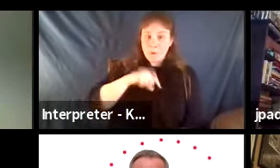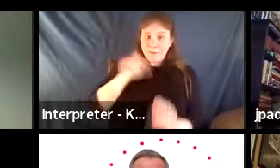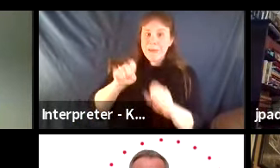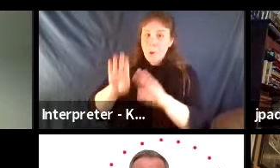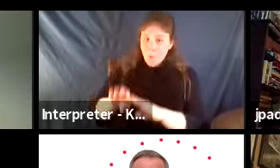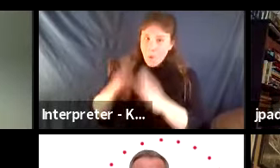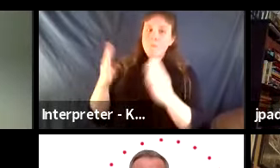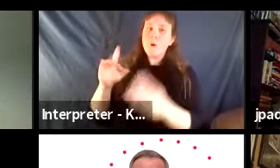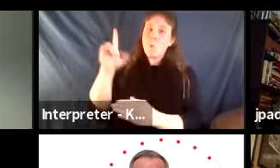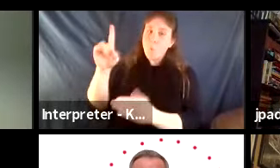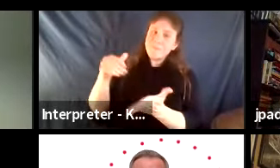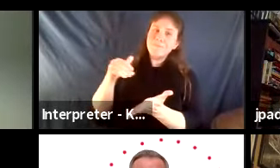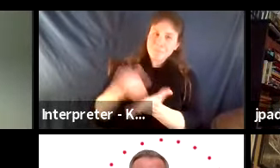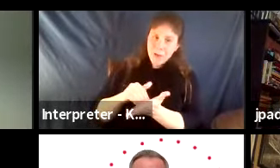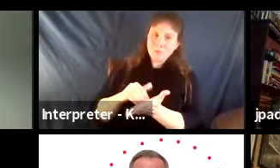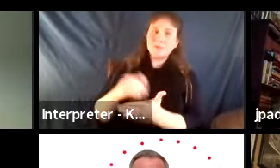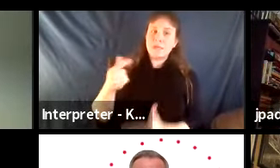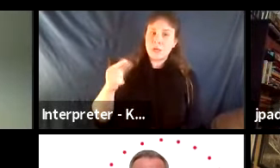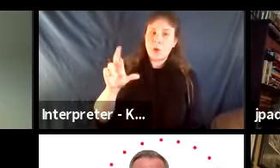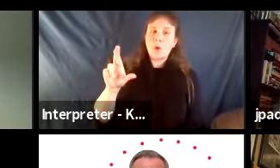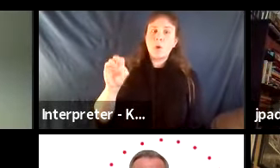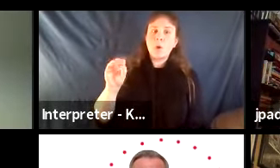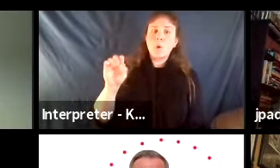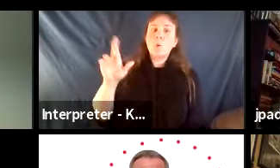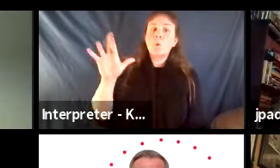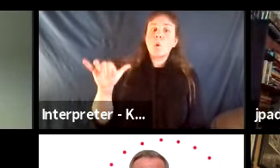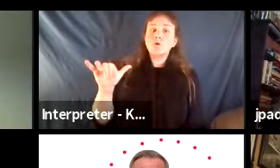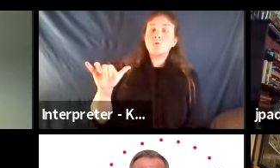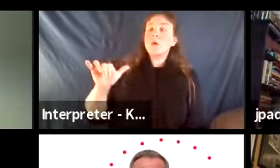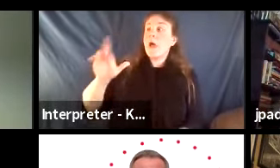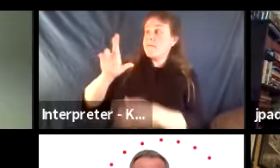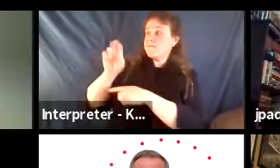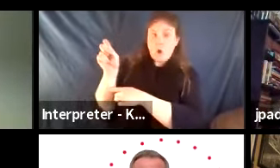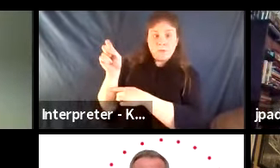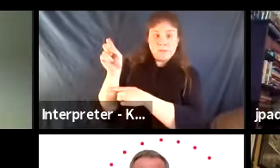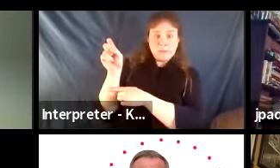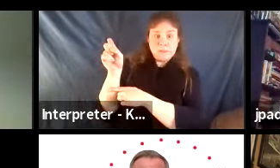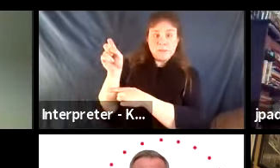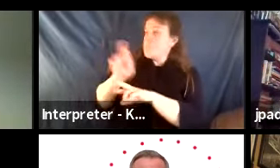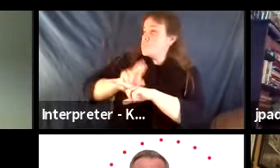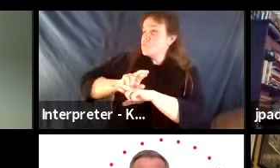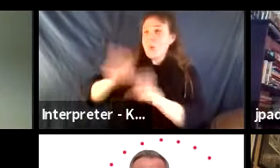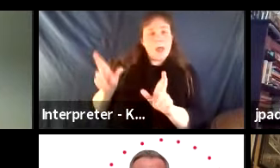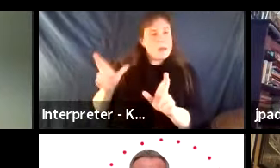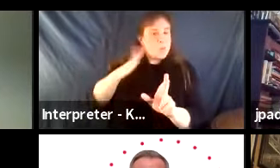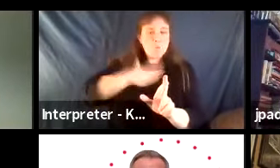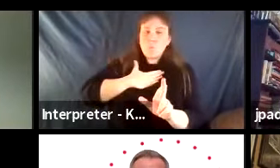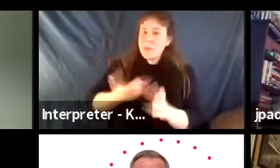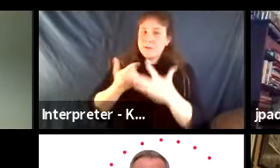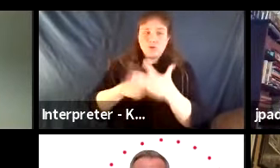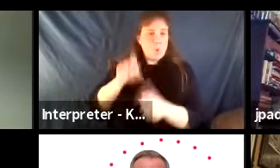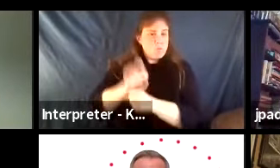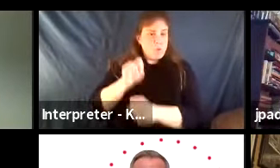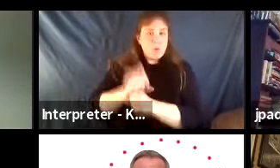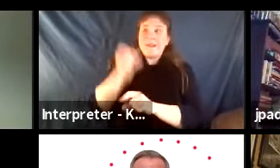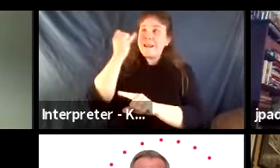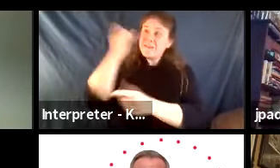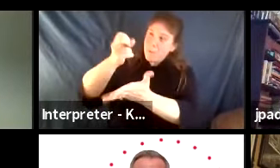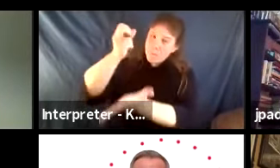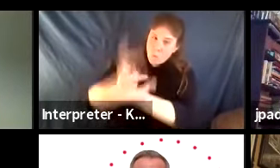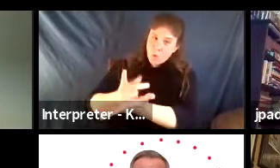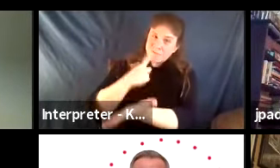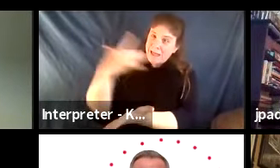pharmacies that are ready, willing, able to start distributing as soon as you say yes. And these are large companies that